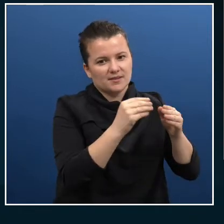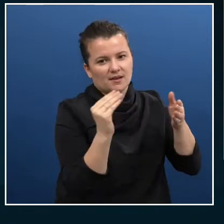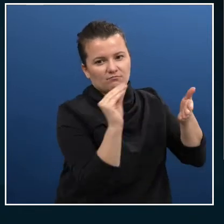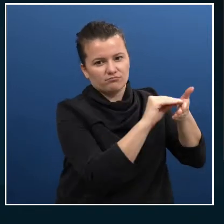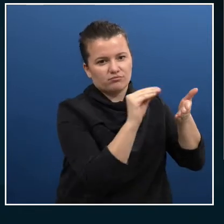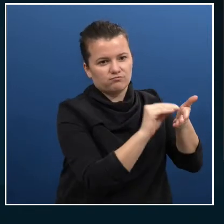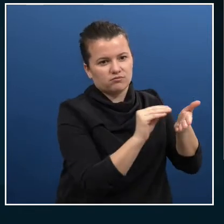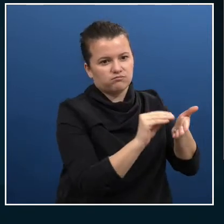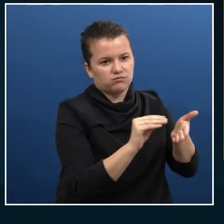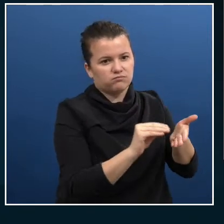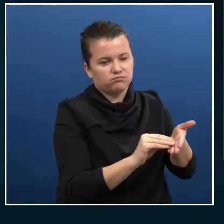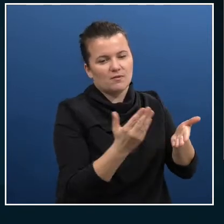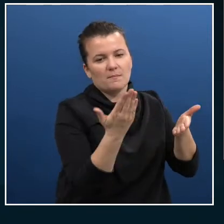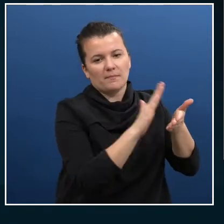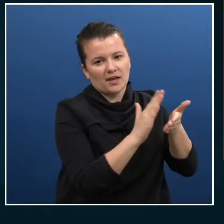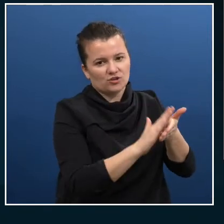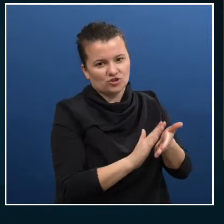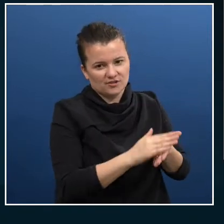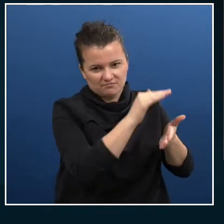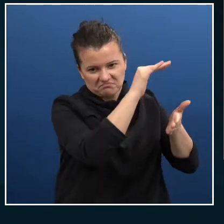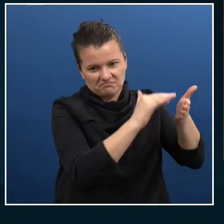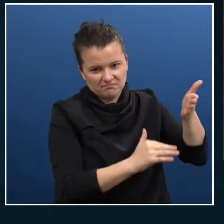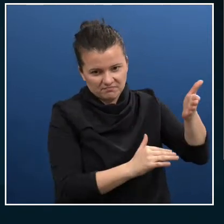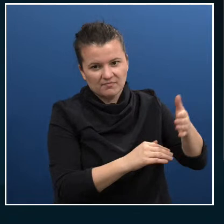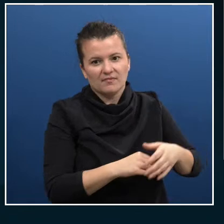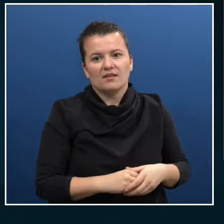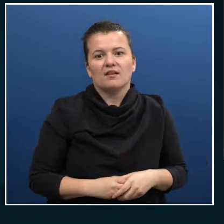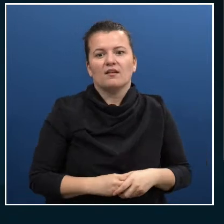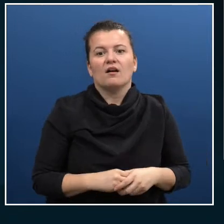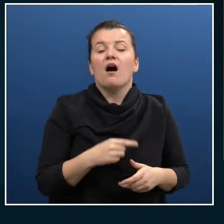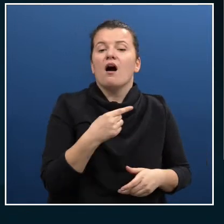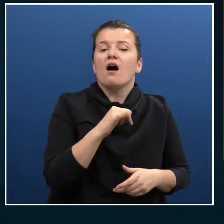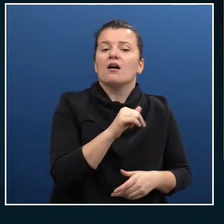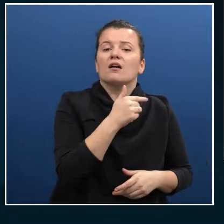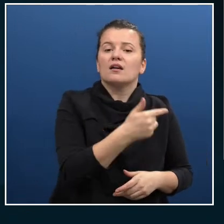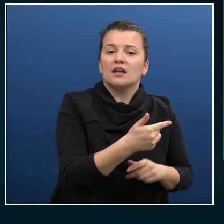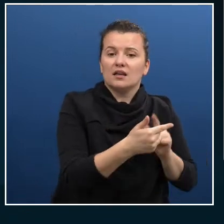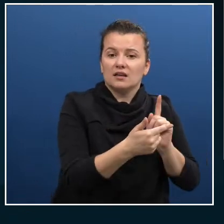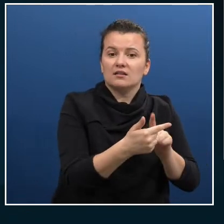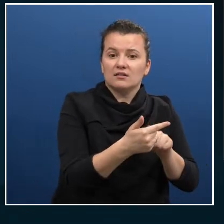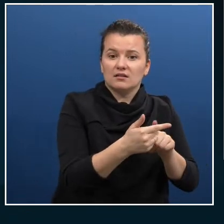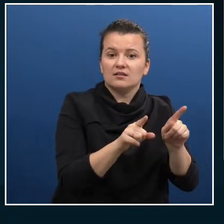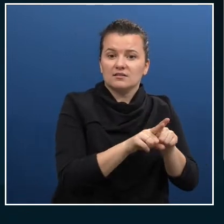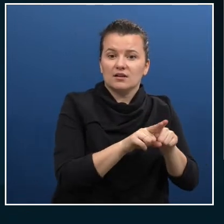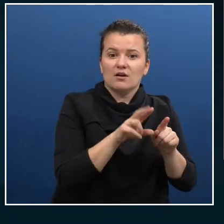So and also people use the GitHub